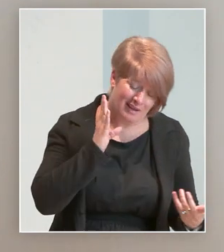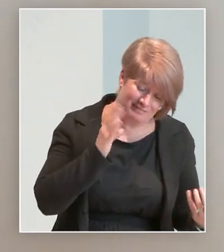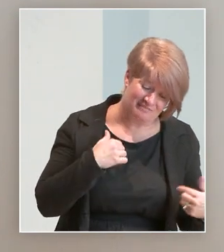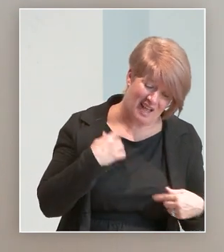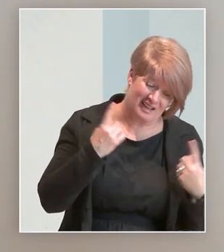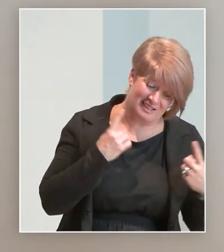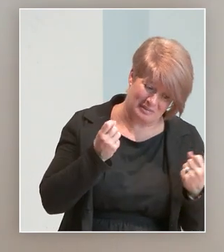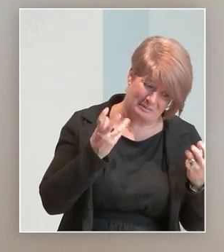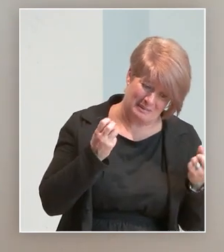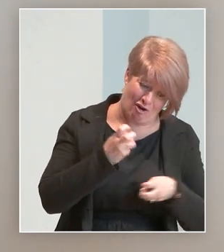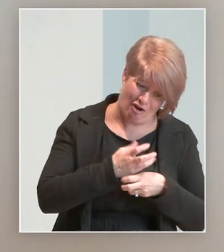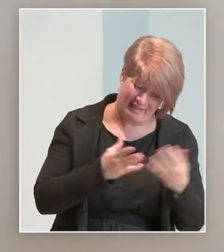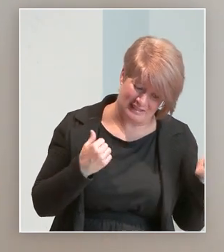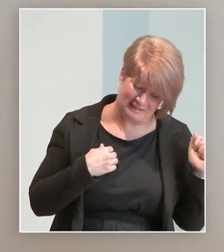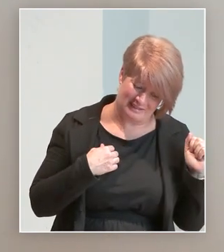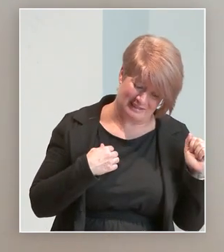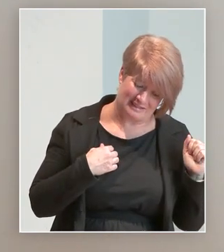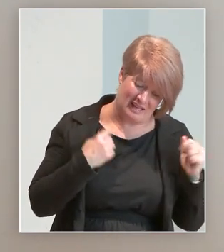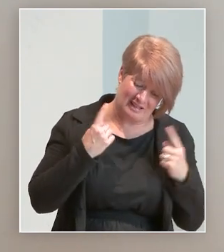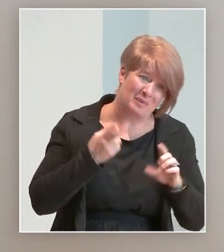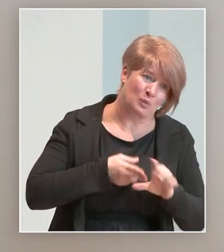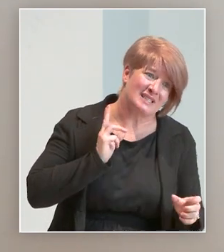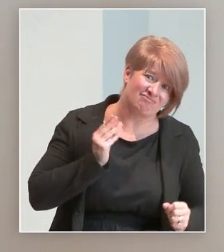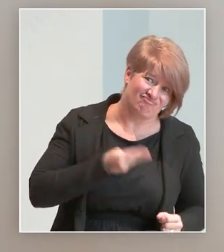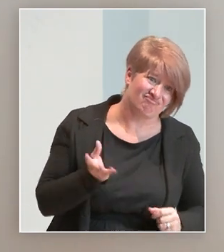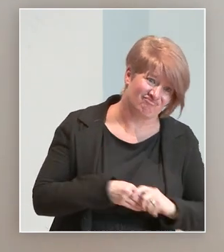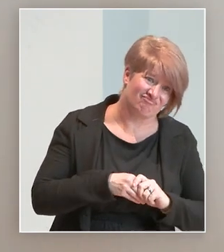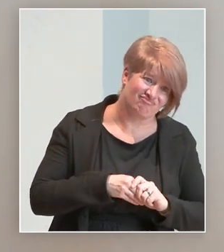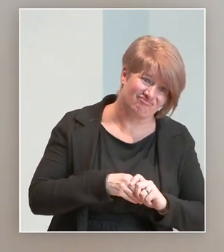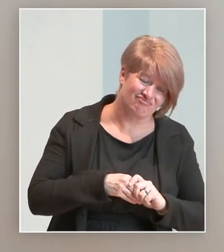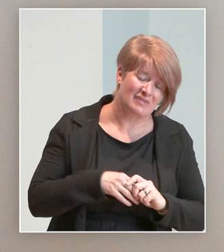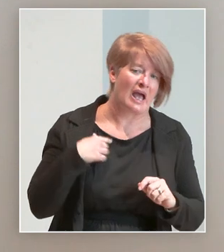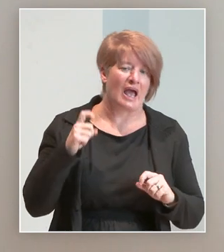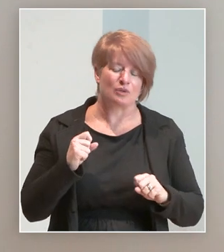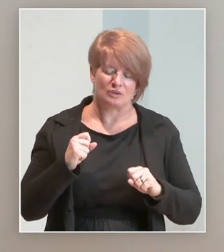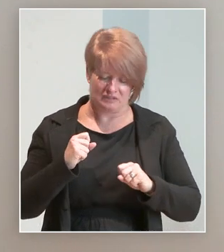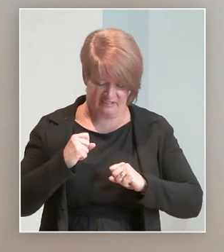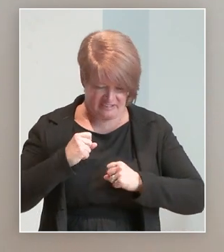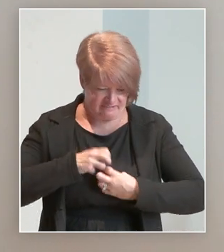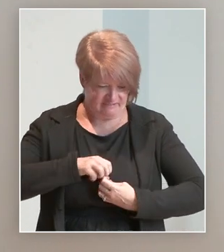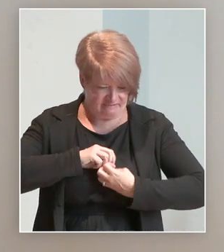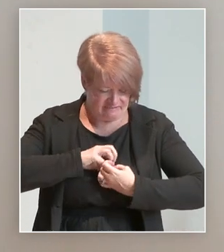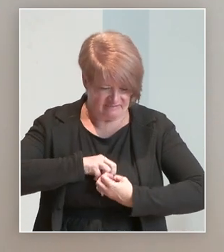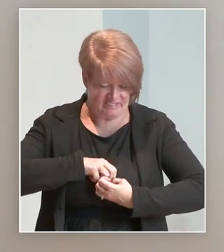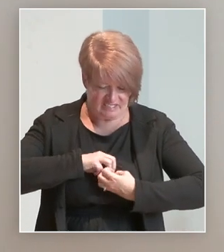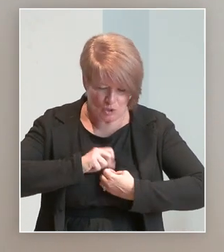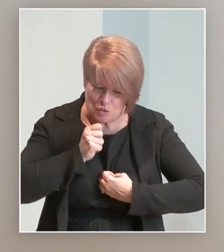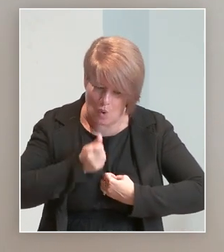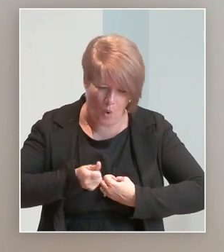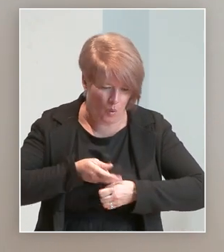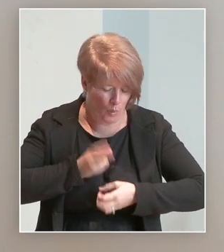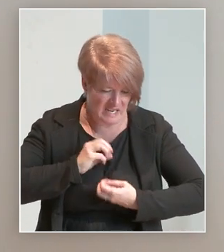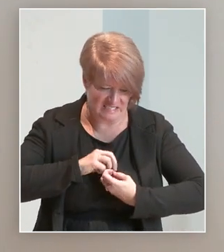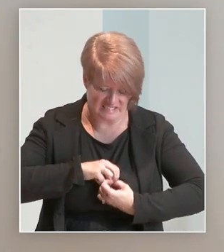considered a lot of hard things, including quitting everything. I had to fight myself not to. The day I